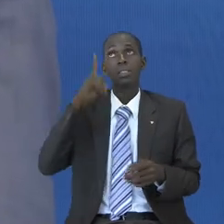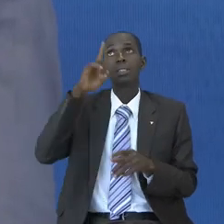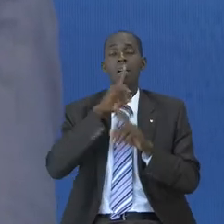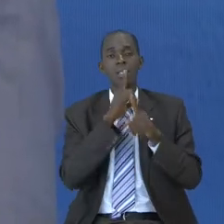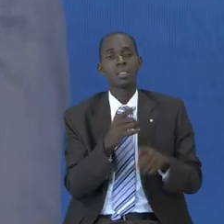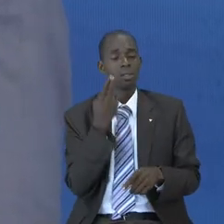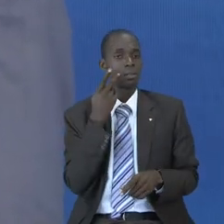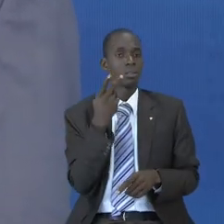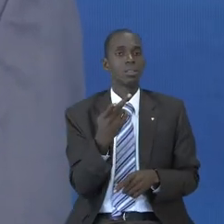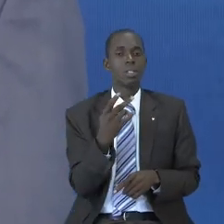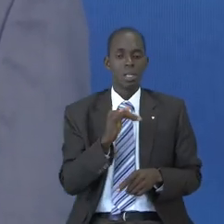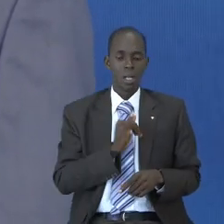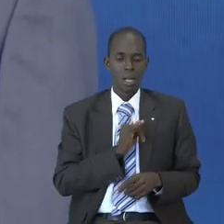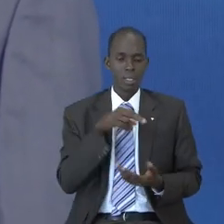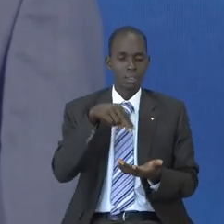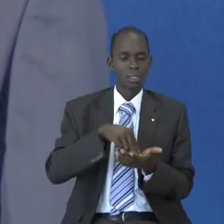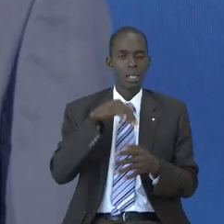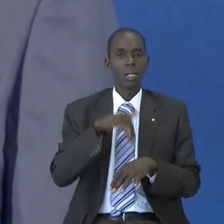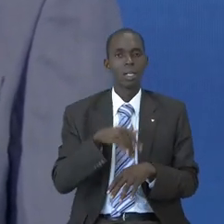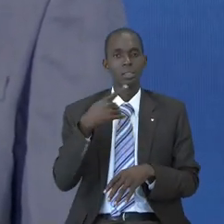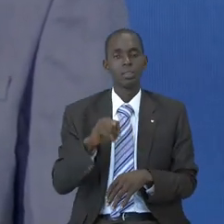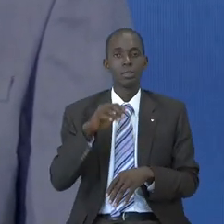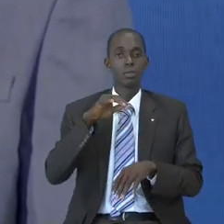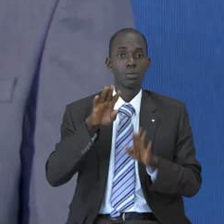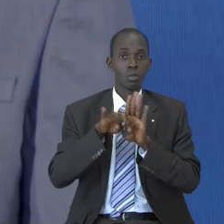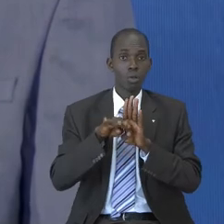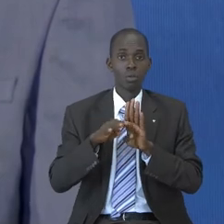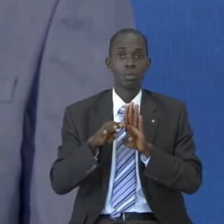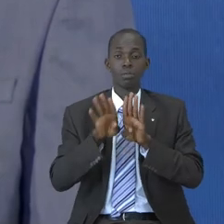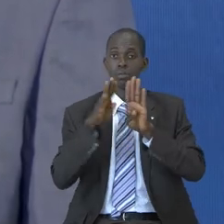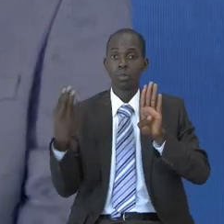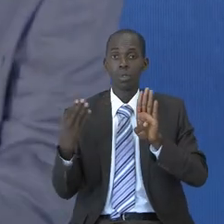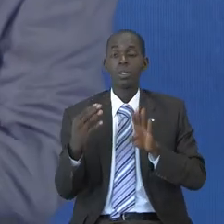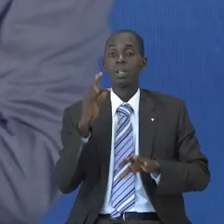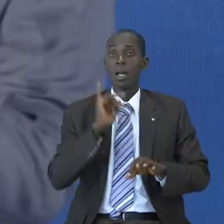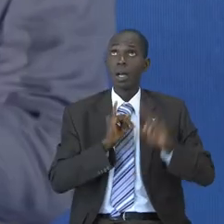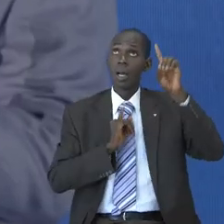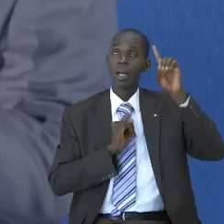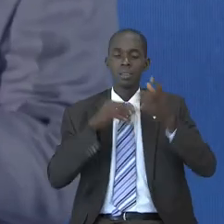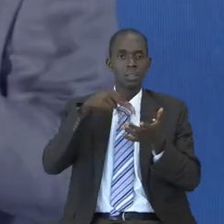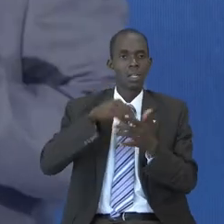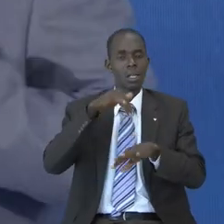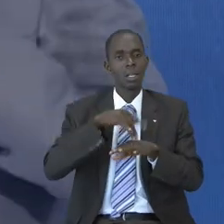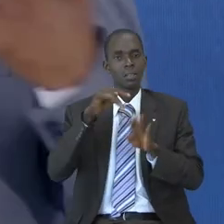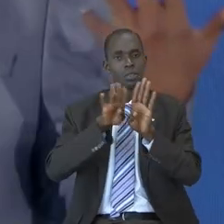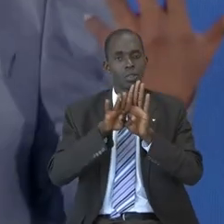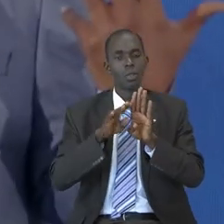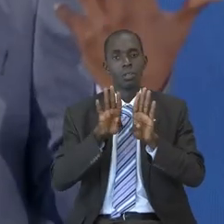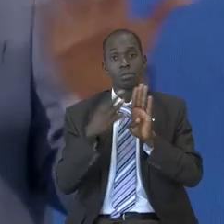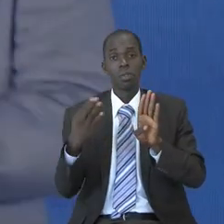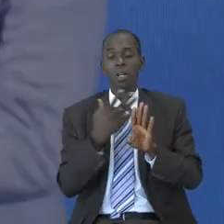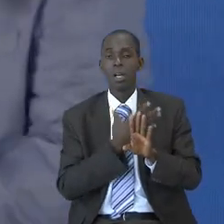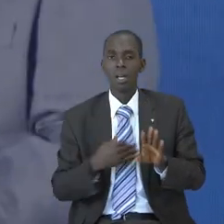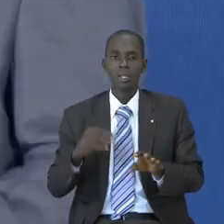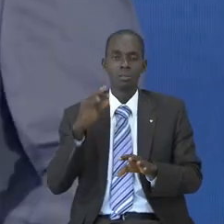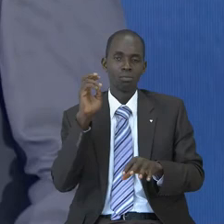and knock. If any man, any woman, any boy, any girl hears my voice and opens